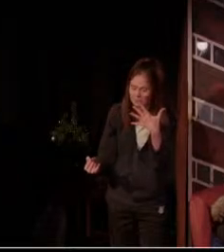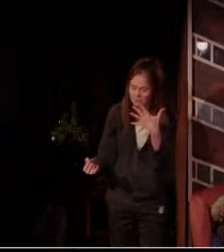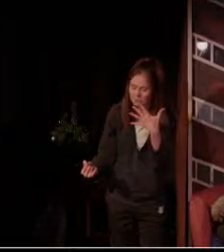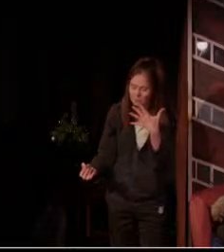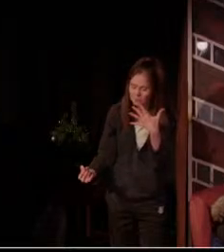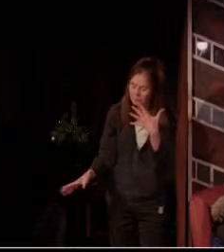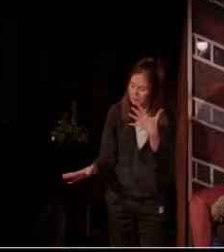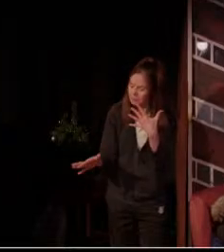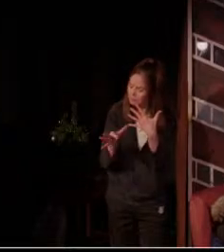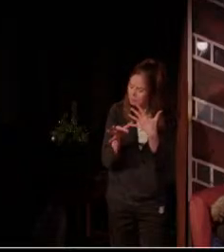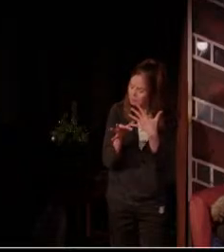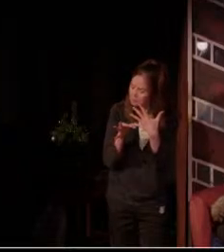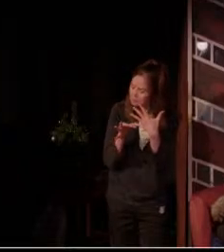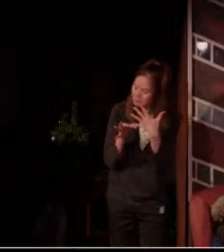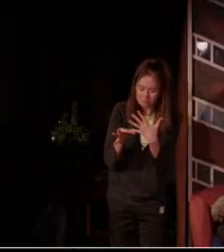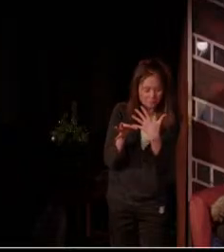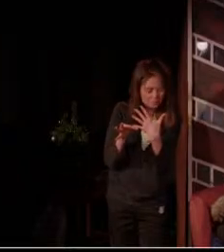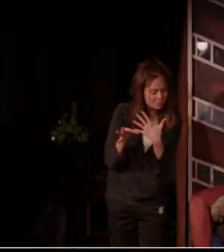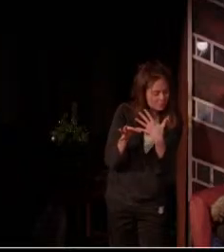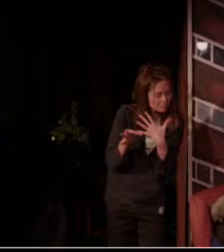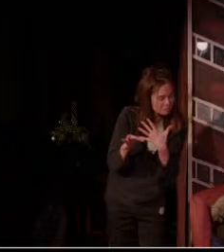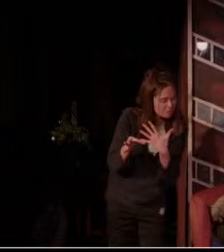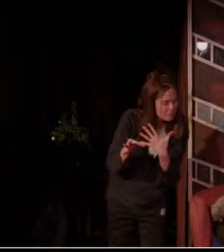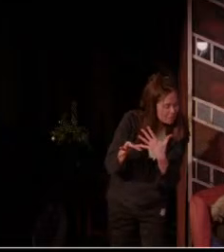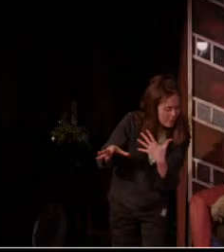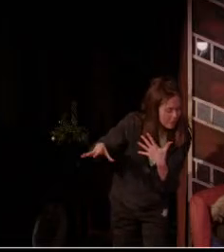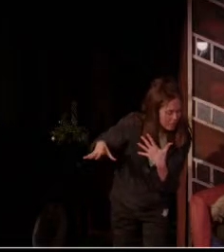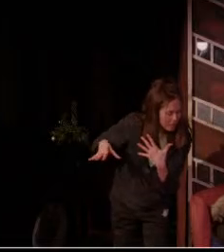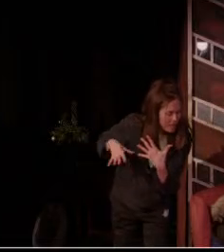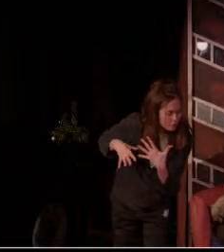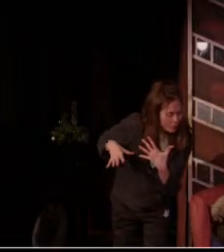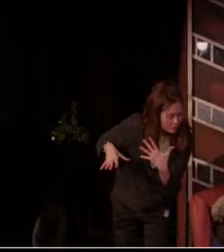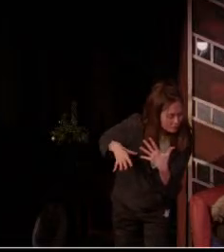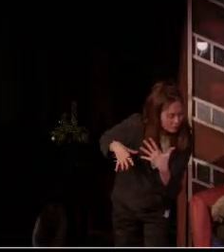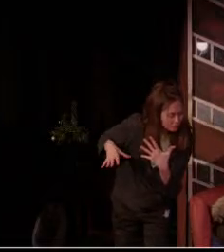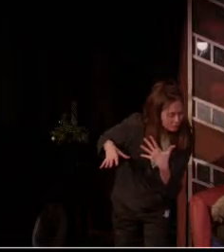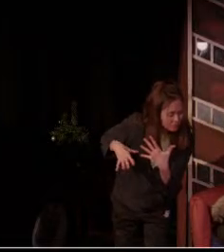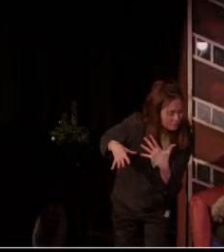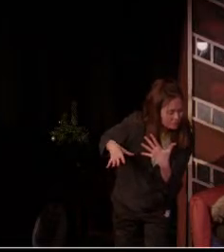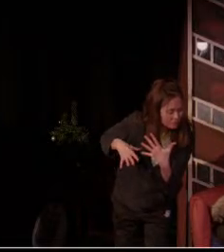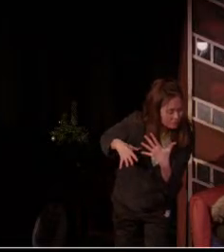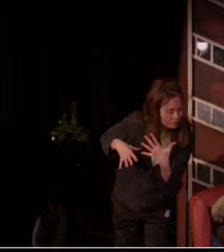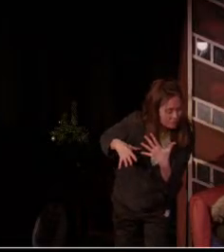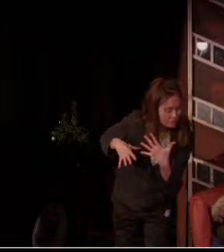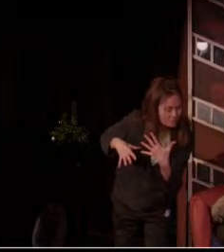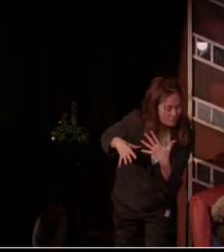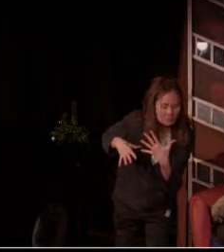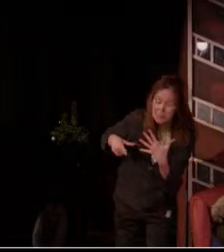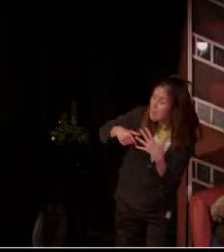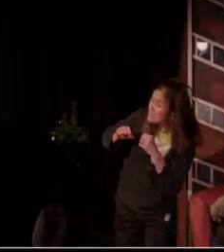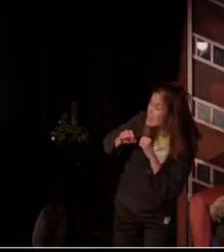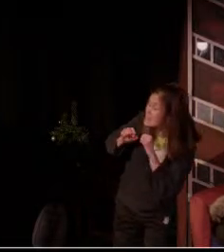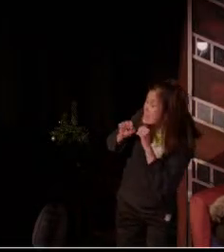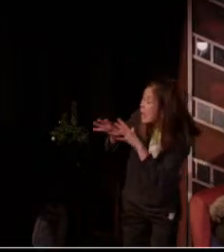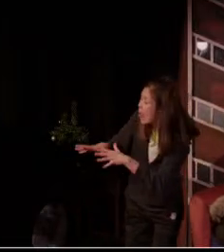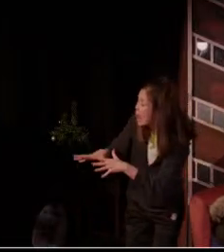last, oh, Lord, when I have said, rain tears.